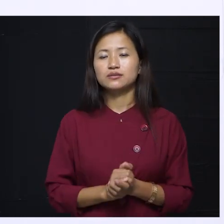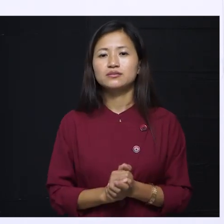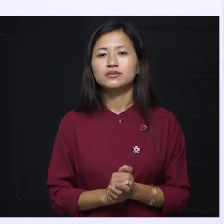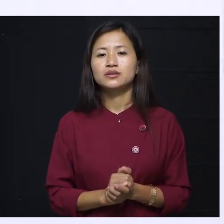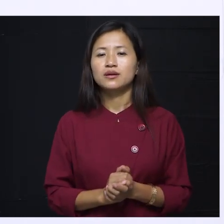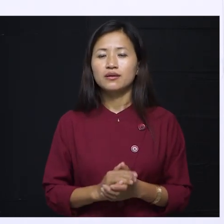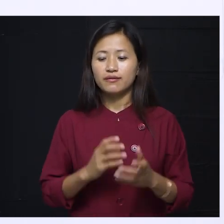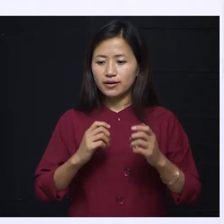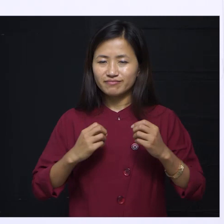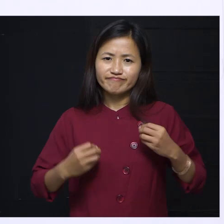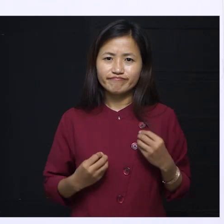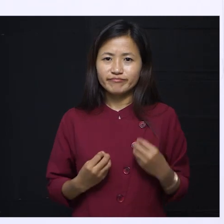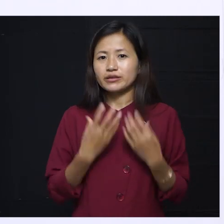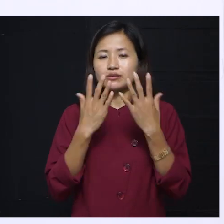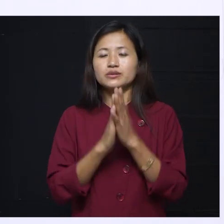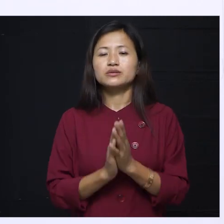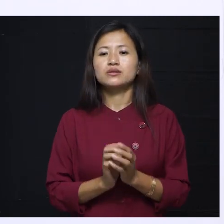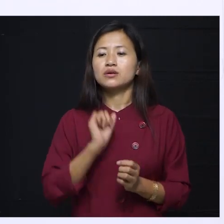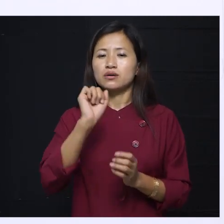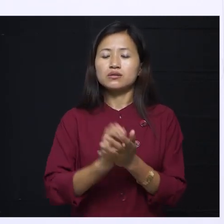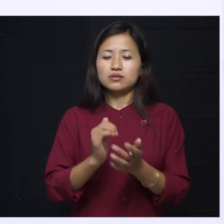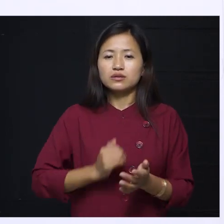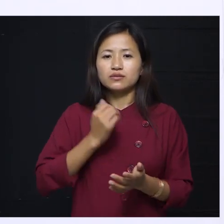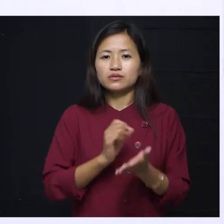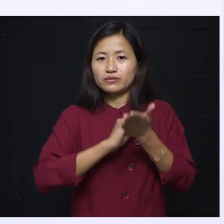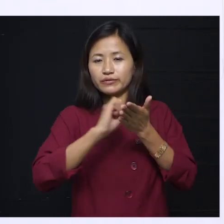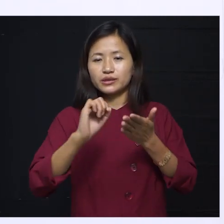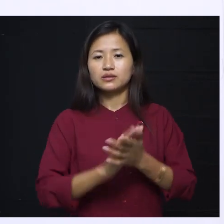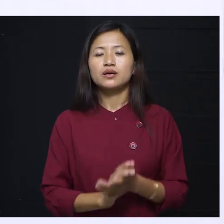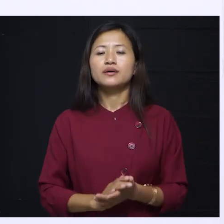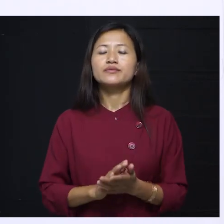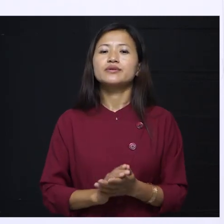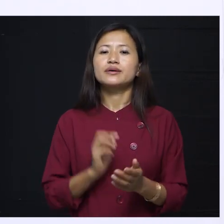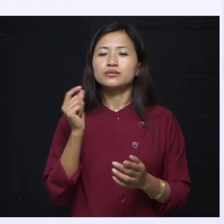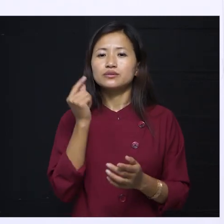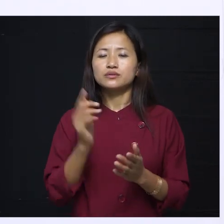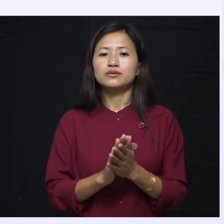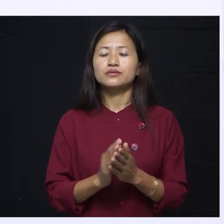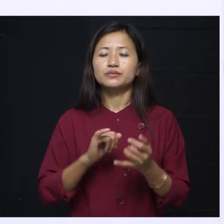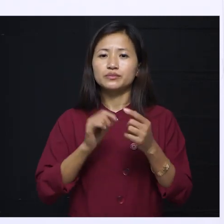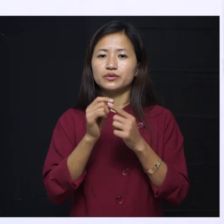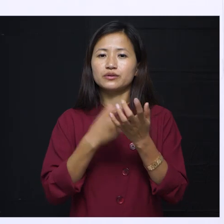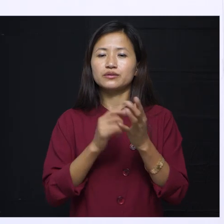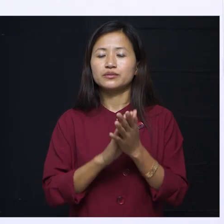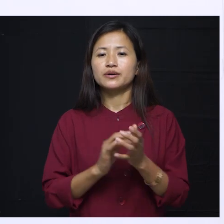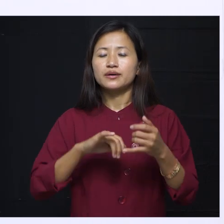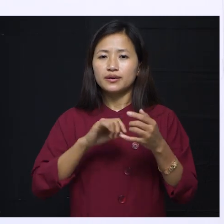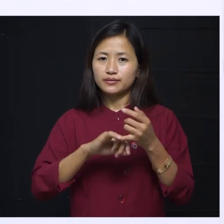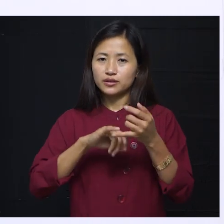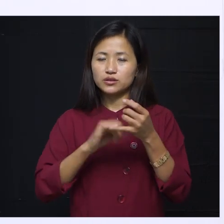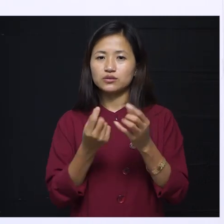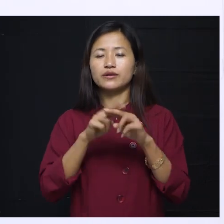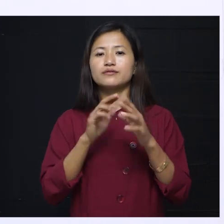with expressing yourself even through writing. So that is the benefit of knowing prefix and suffix. Now we are also going